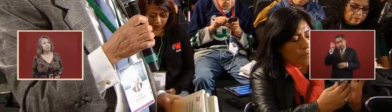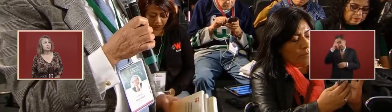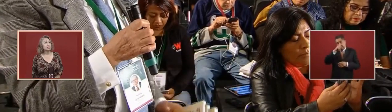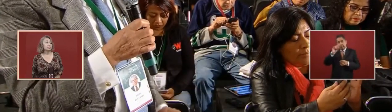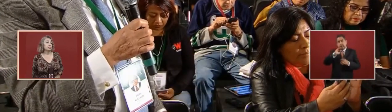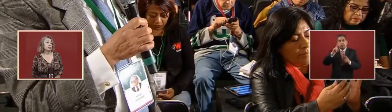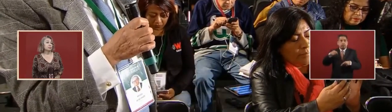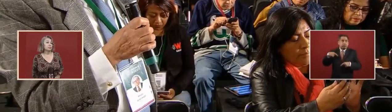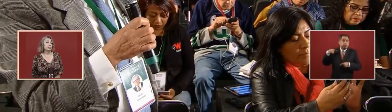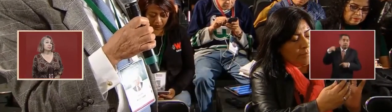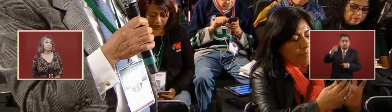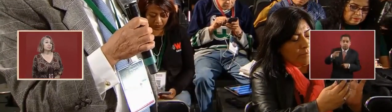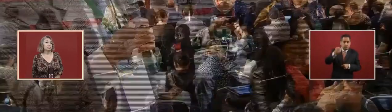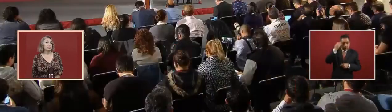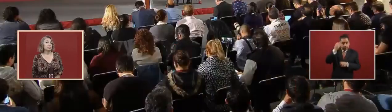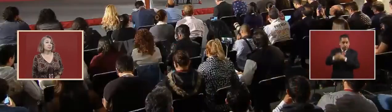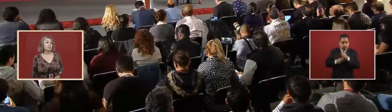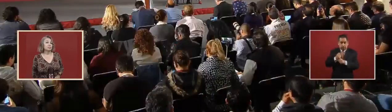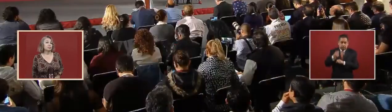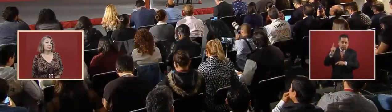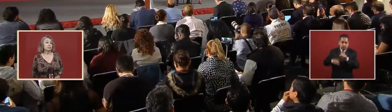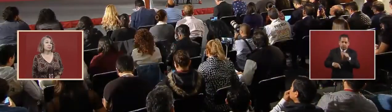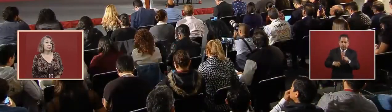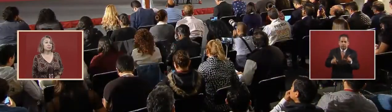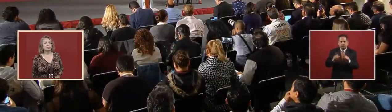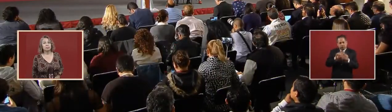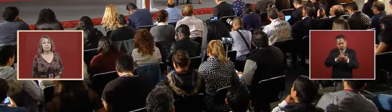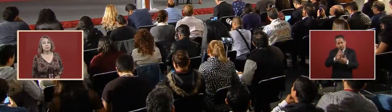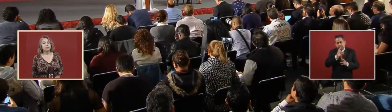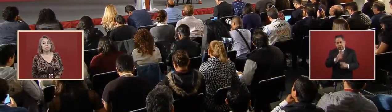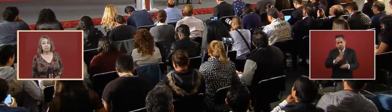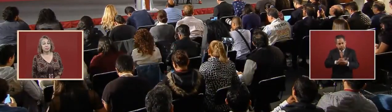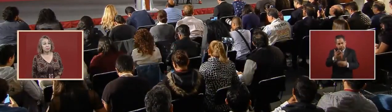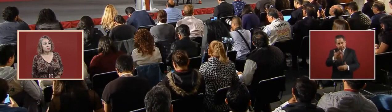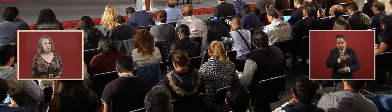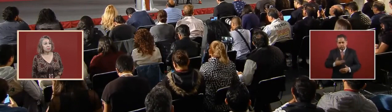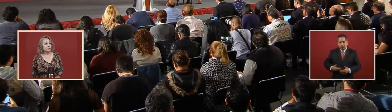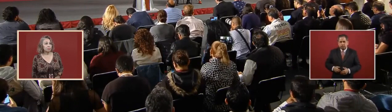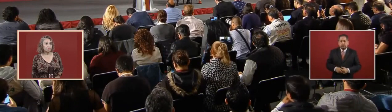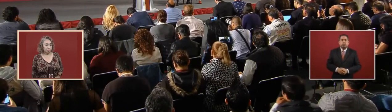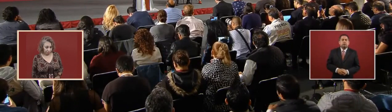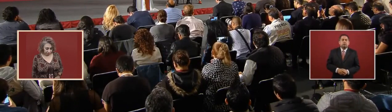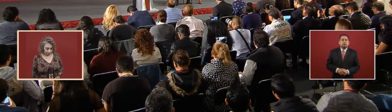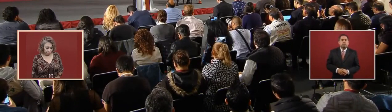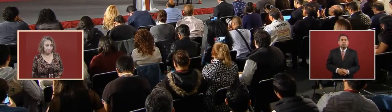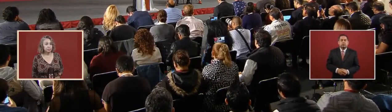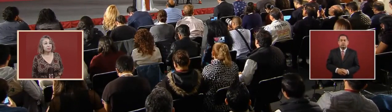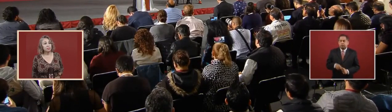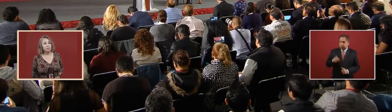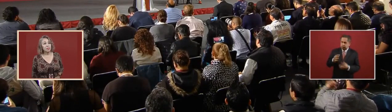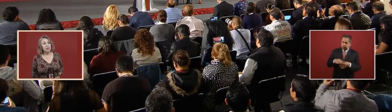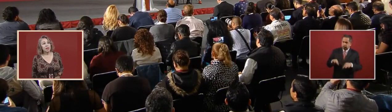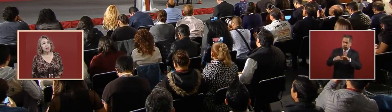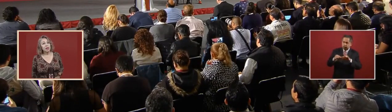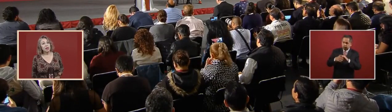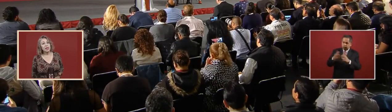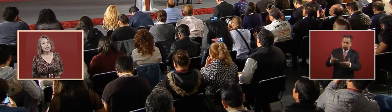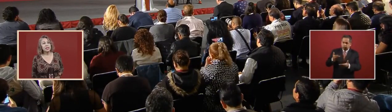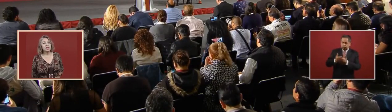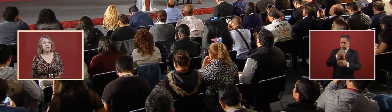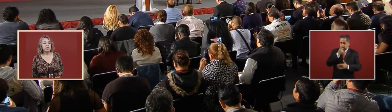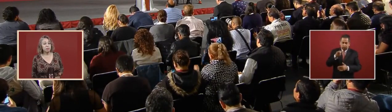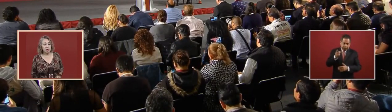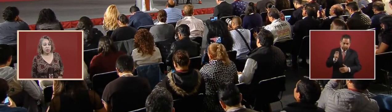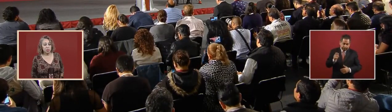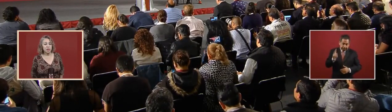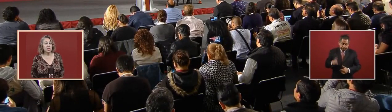generación radical esa. Gracias por su respuesta. Gracias, presidente. Sí, Miguel, muy importante lo que planteas. He said